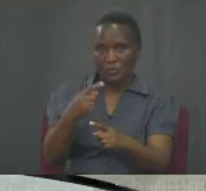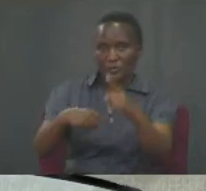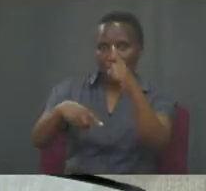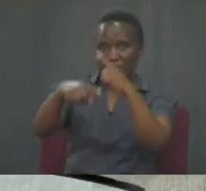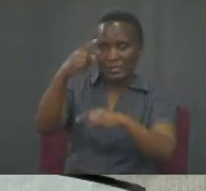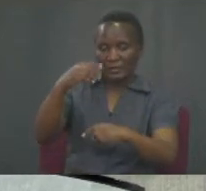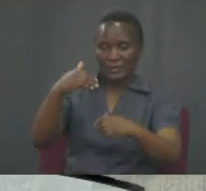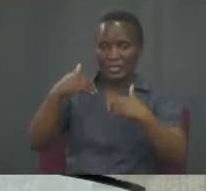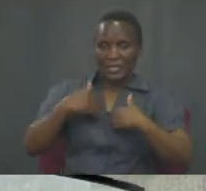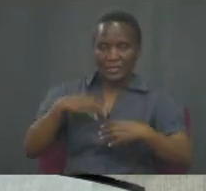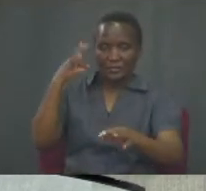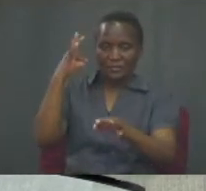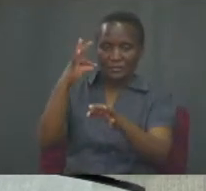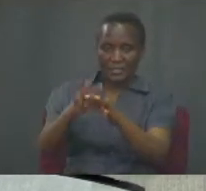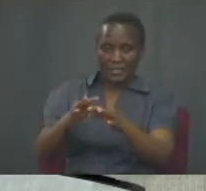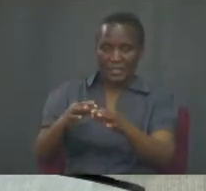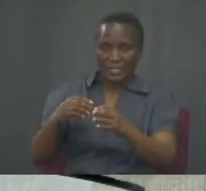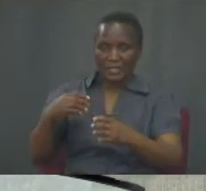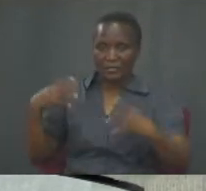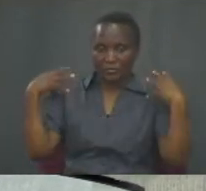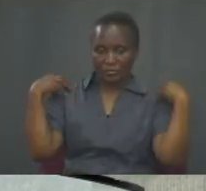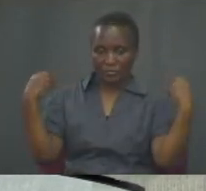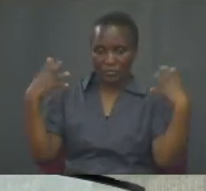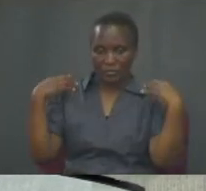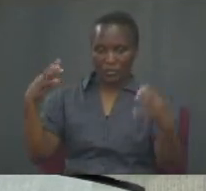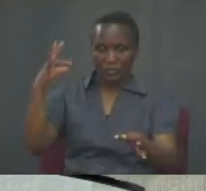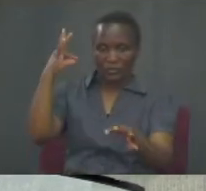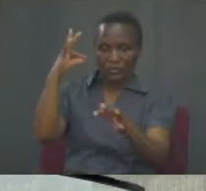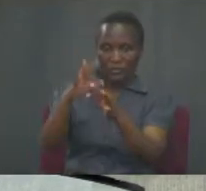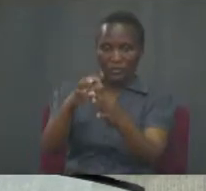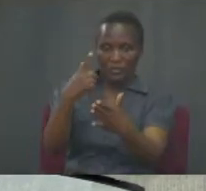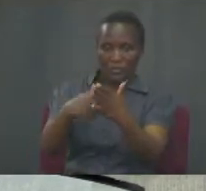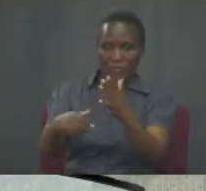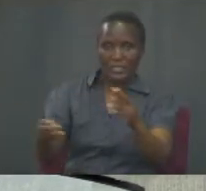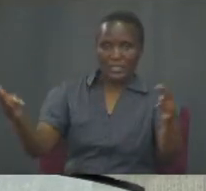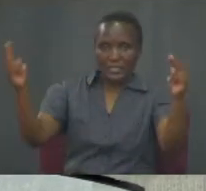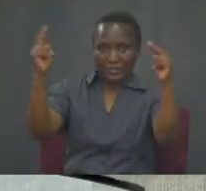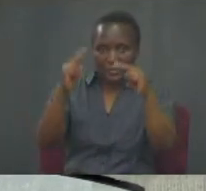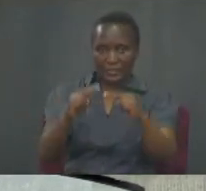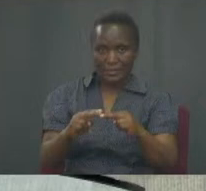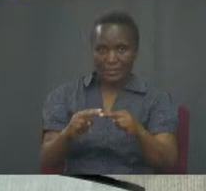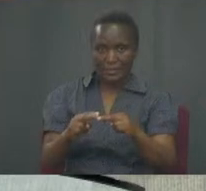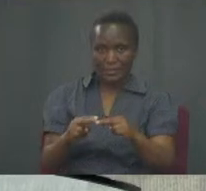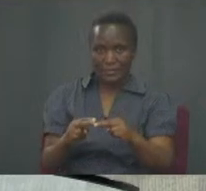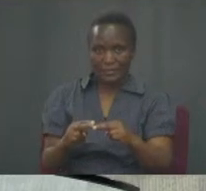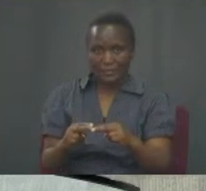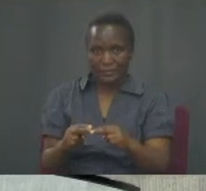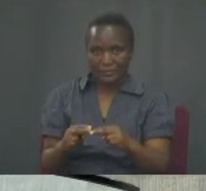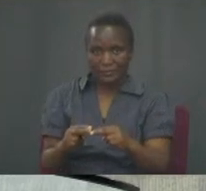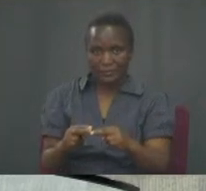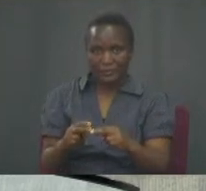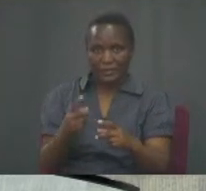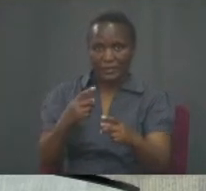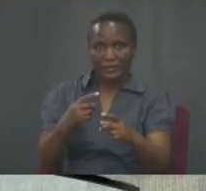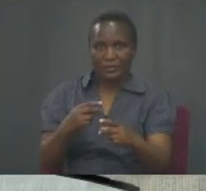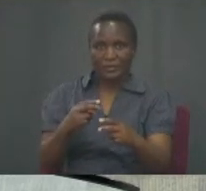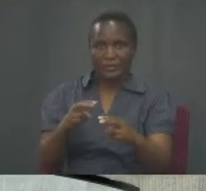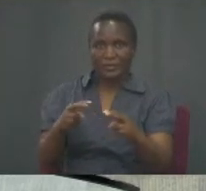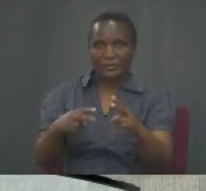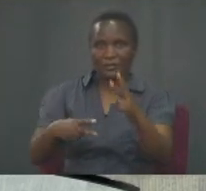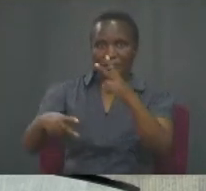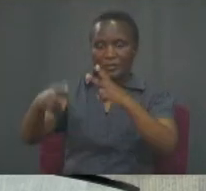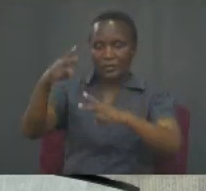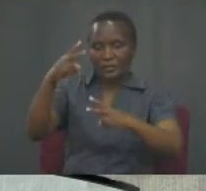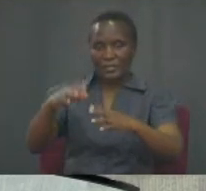who practices faith, what is going to happen? White raiment shall be given. Before the angels he shall know,